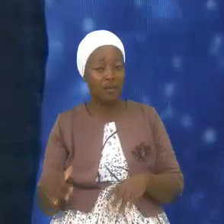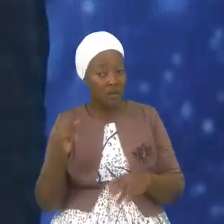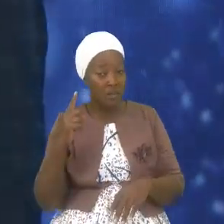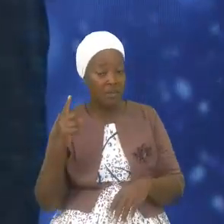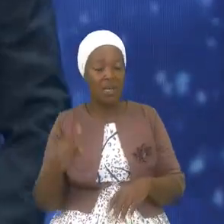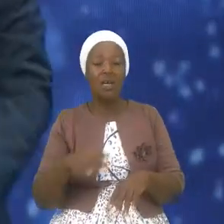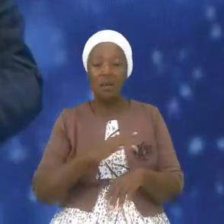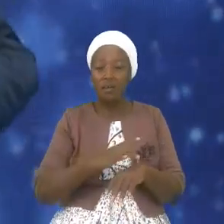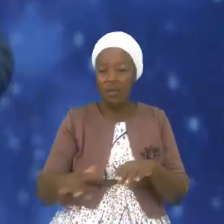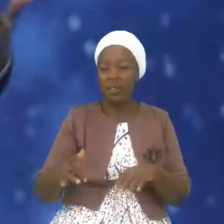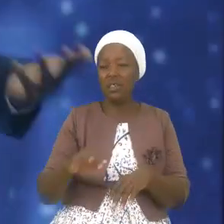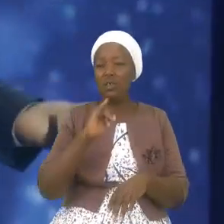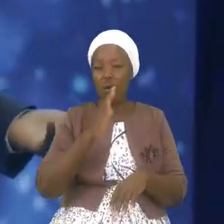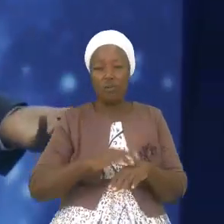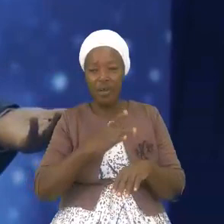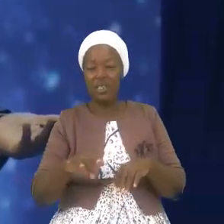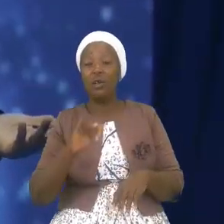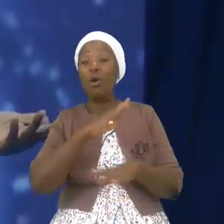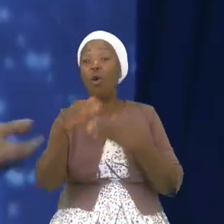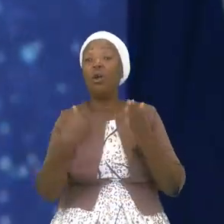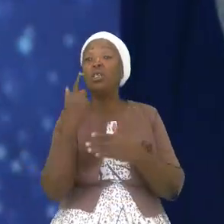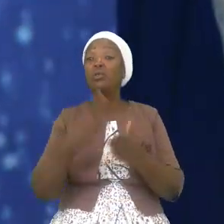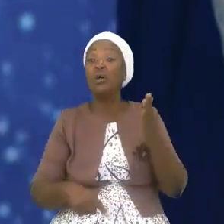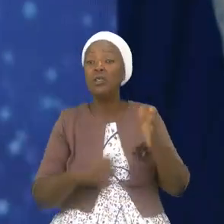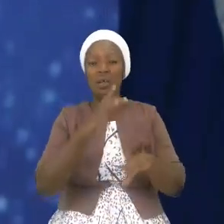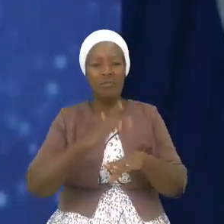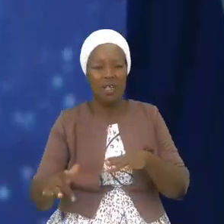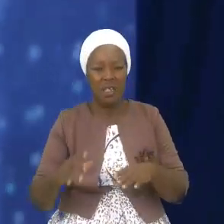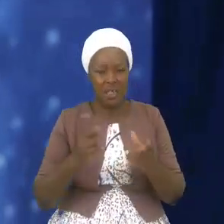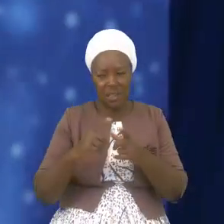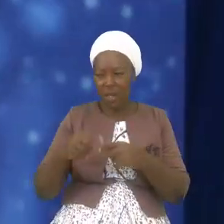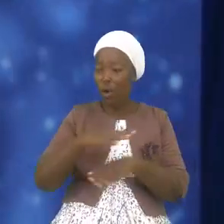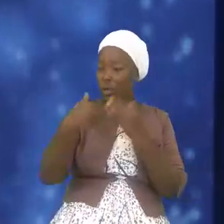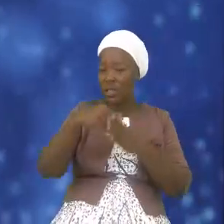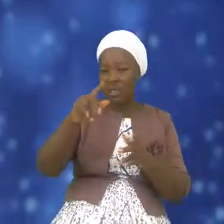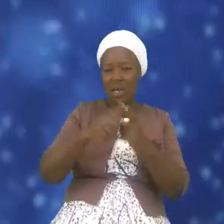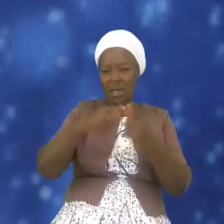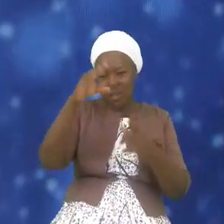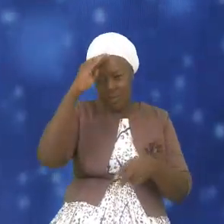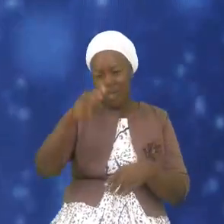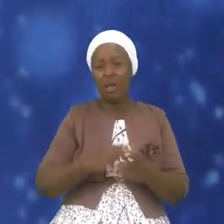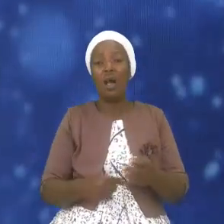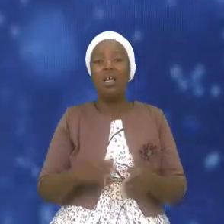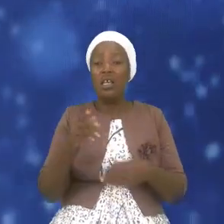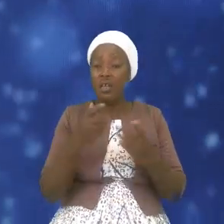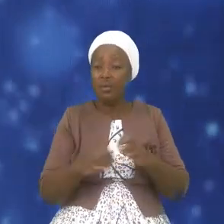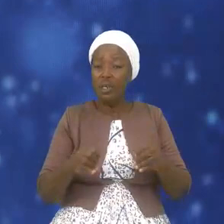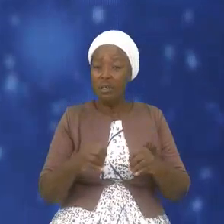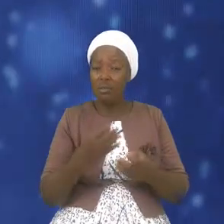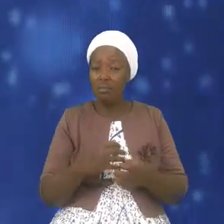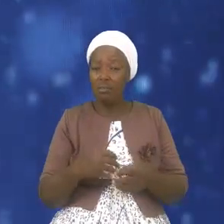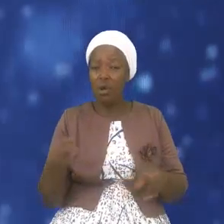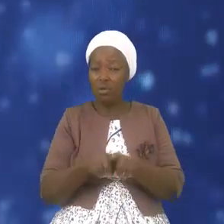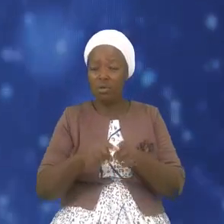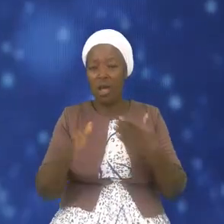then after Noah, they continue in the profanity and corruption. And we have inherited that with them. We have